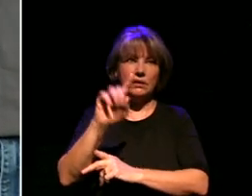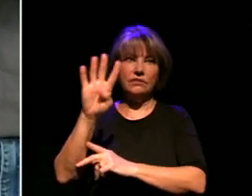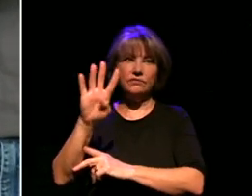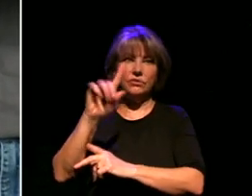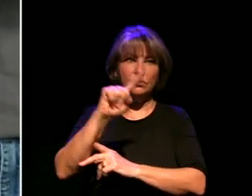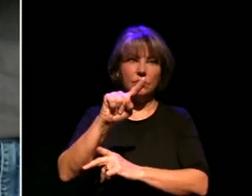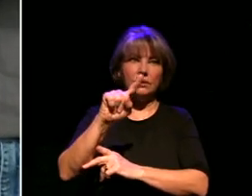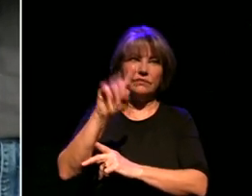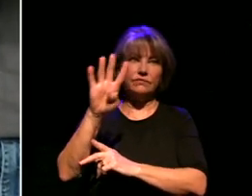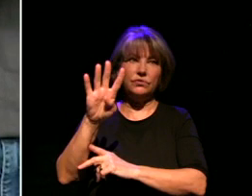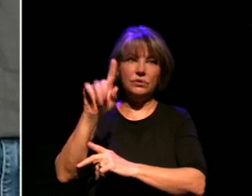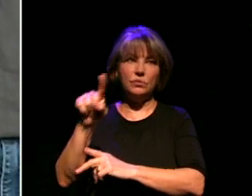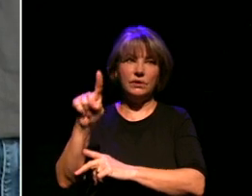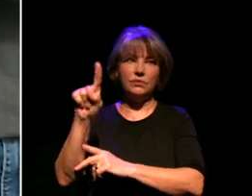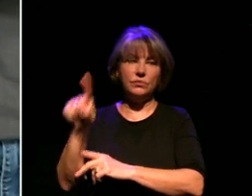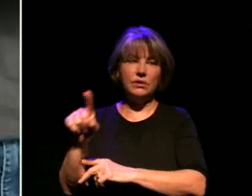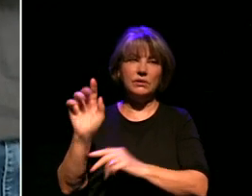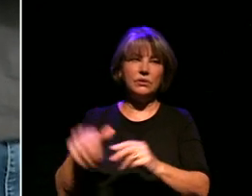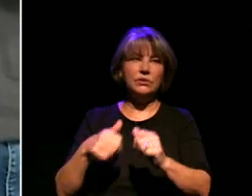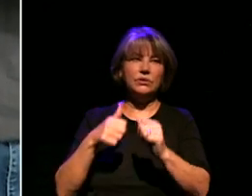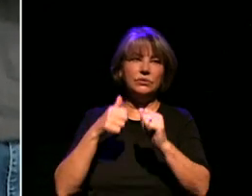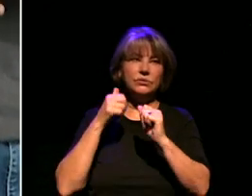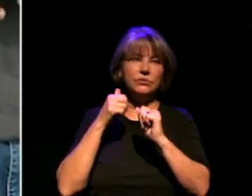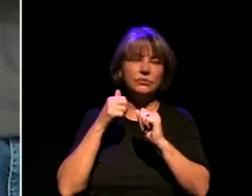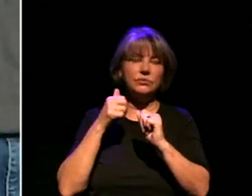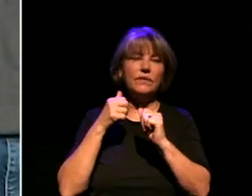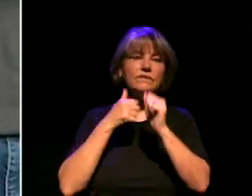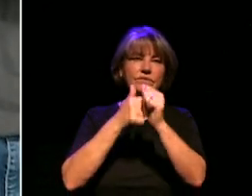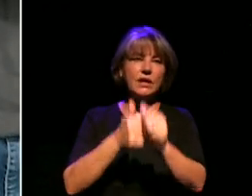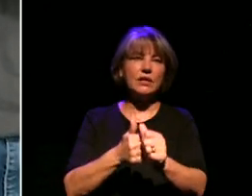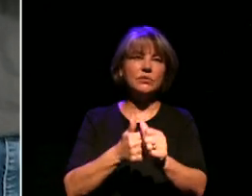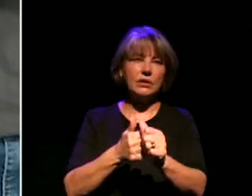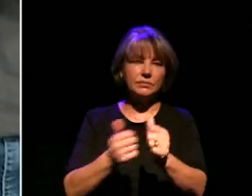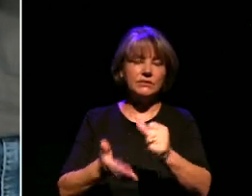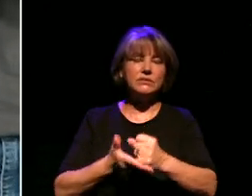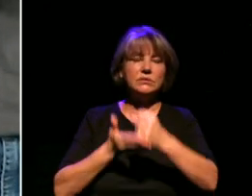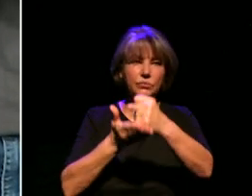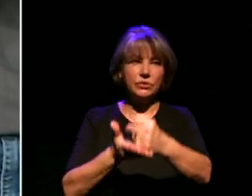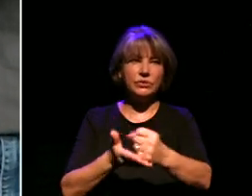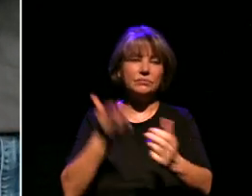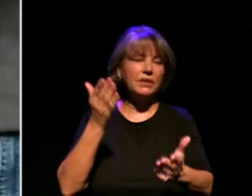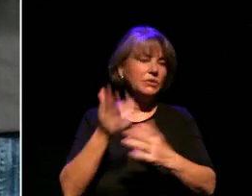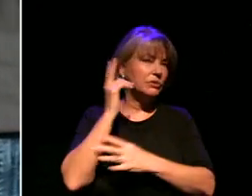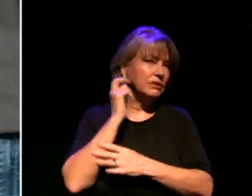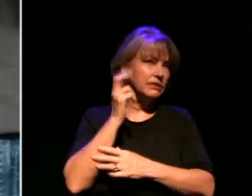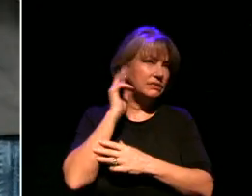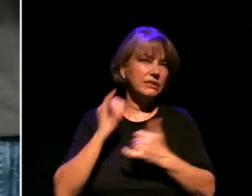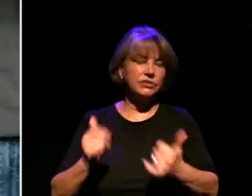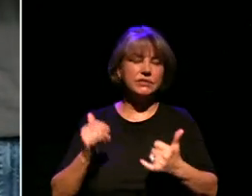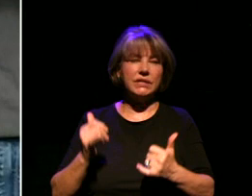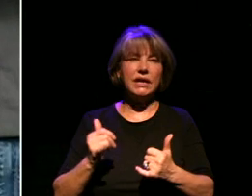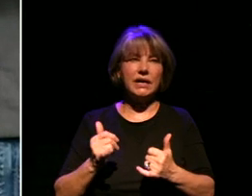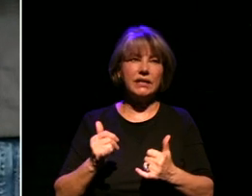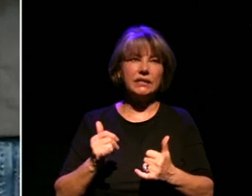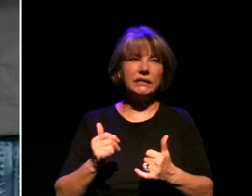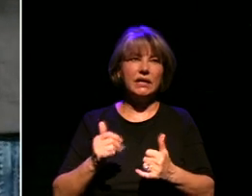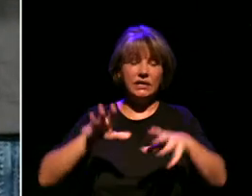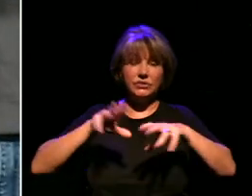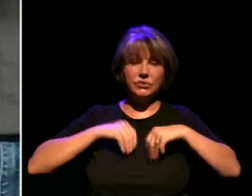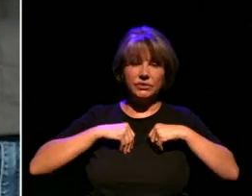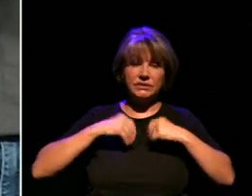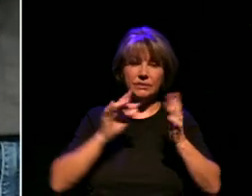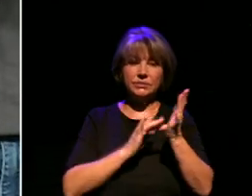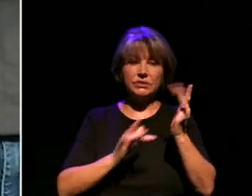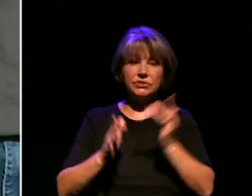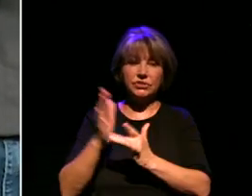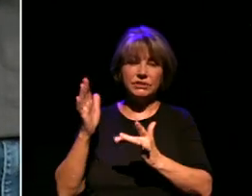41411, and we want to follow up with you. We want to help you take that step. And maybe you were listening today and you stepped across the line of faith and